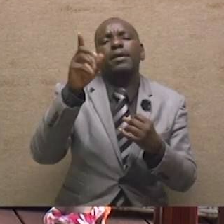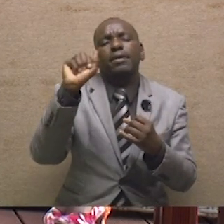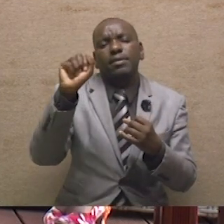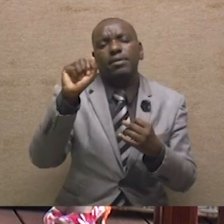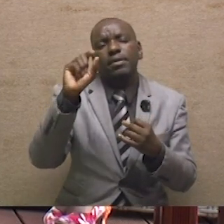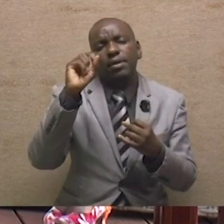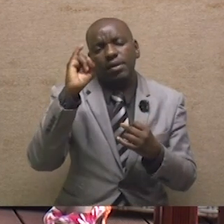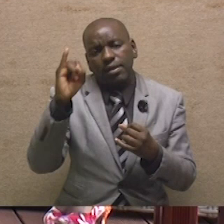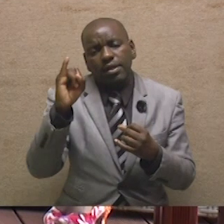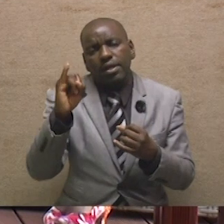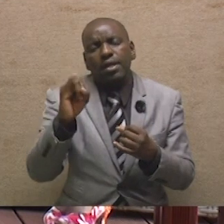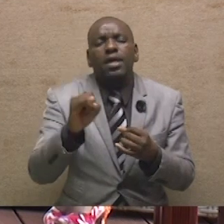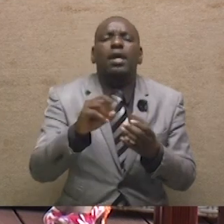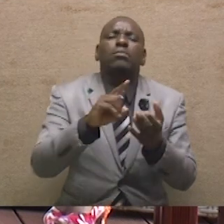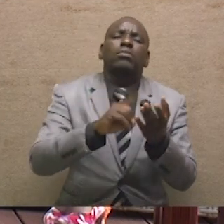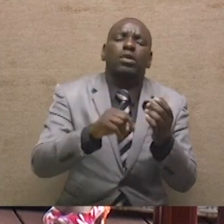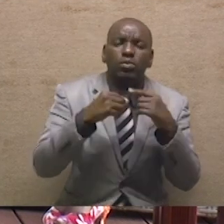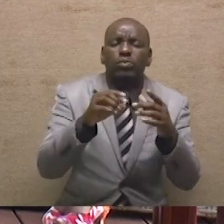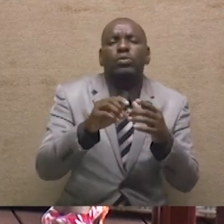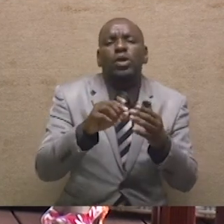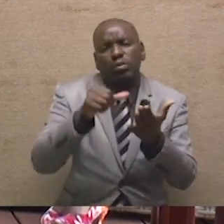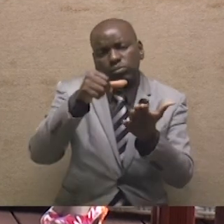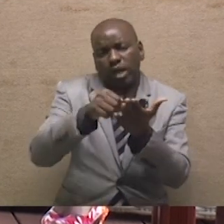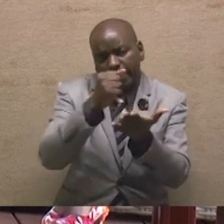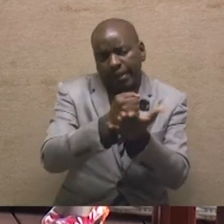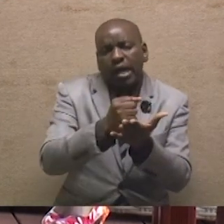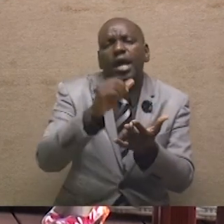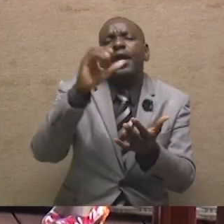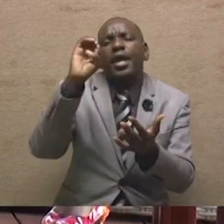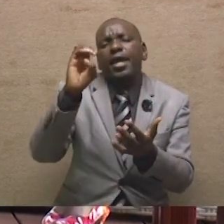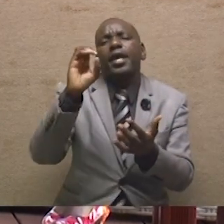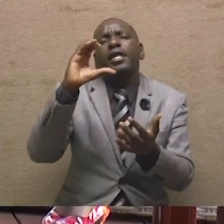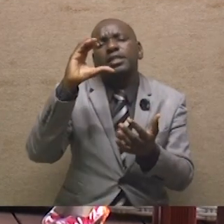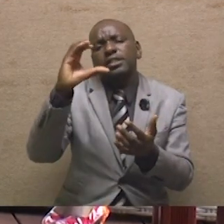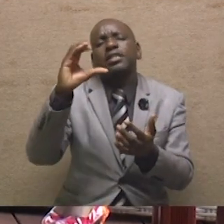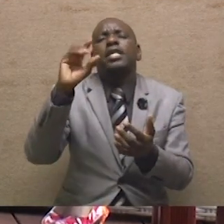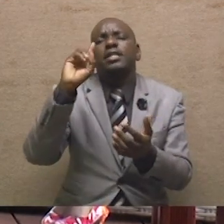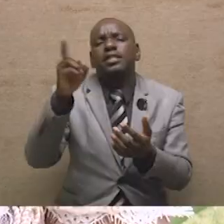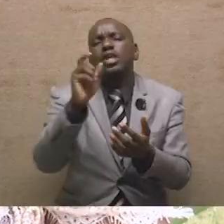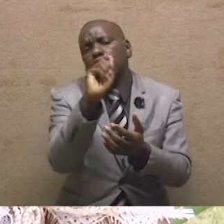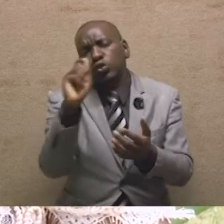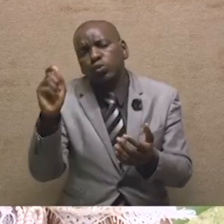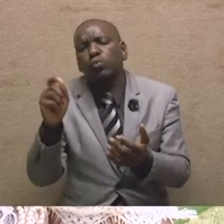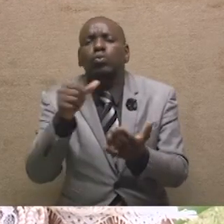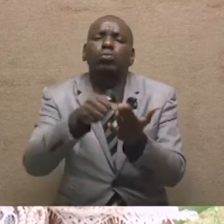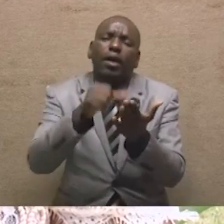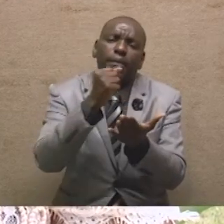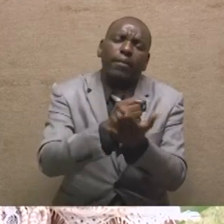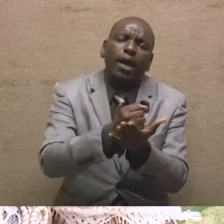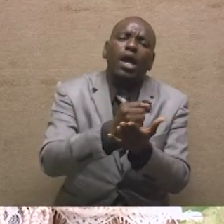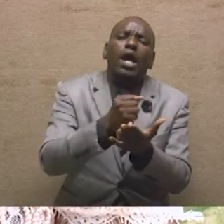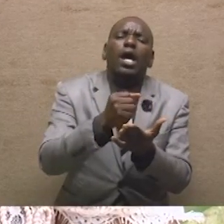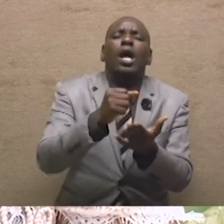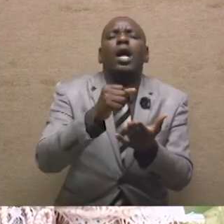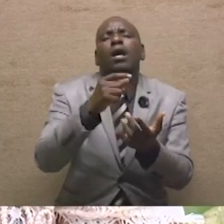issue of registration of ECD schools. You might need to come in and clarify. So with the registration of